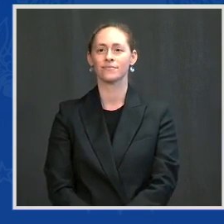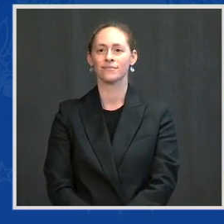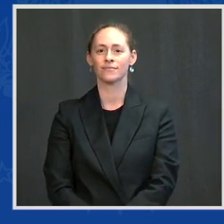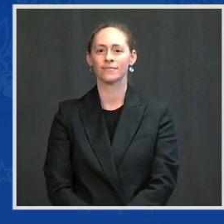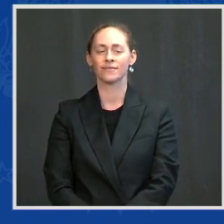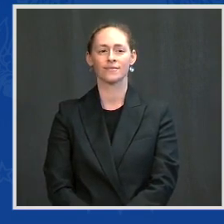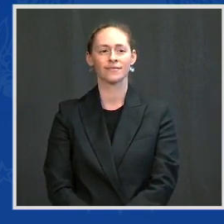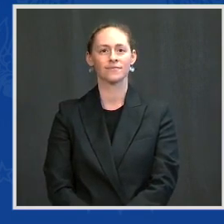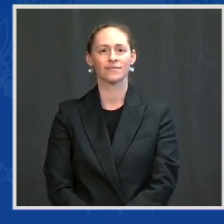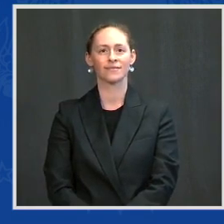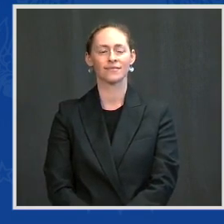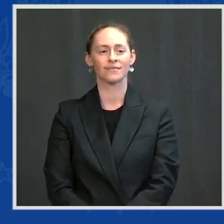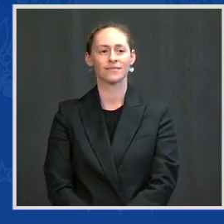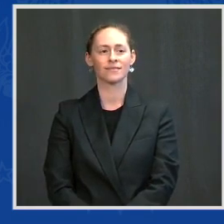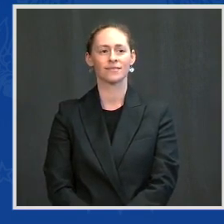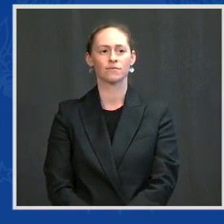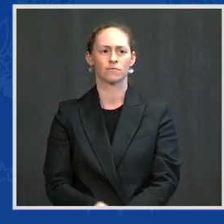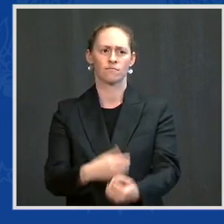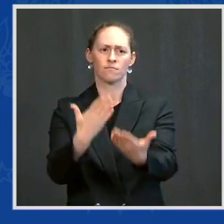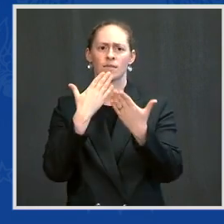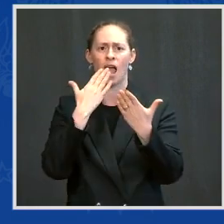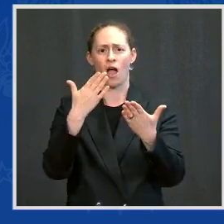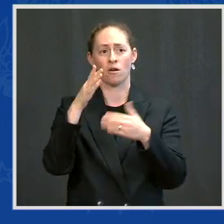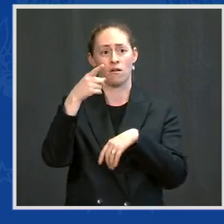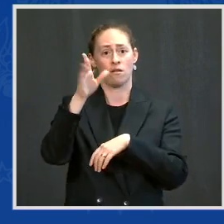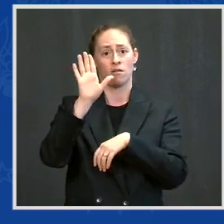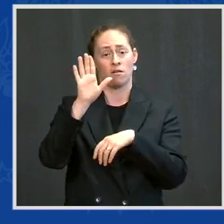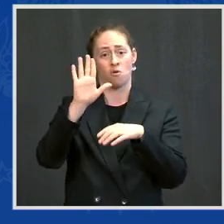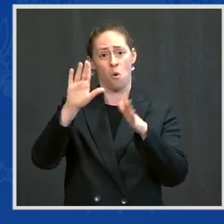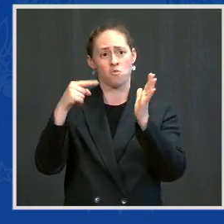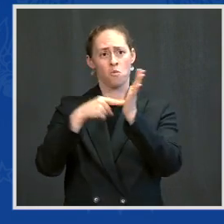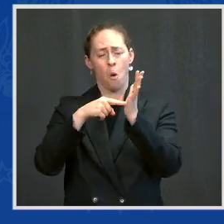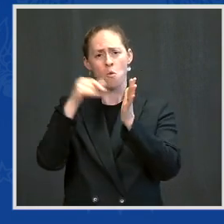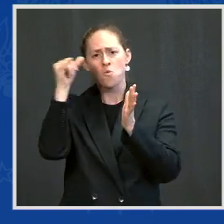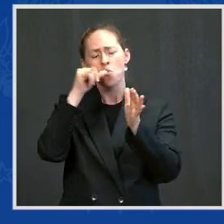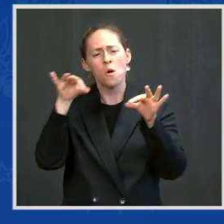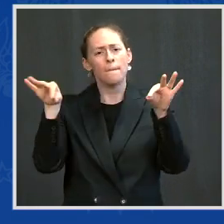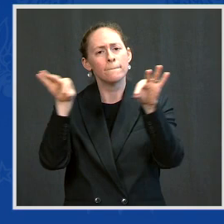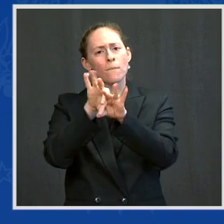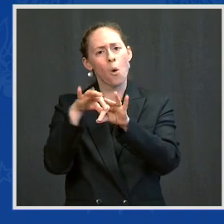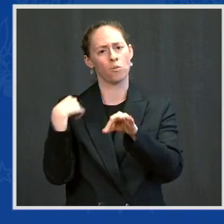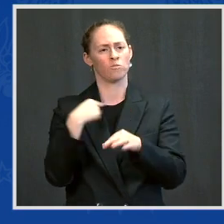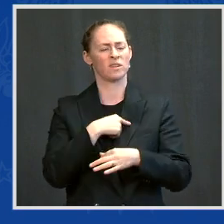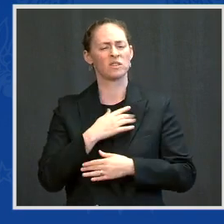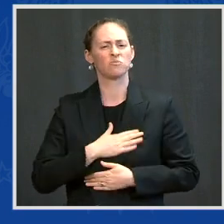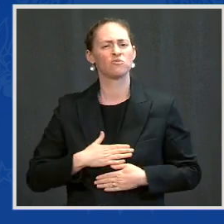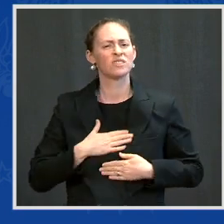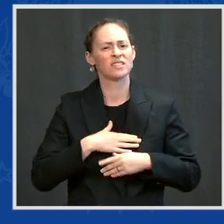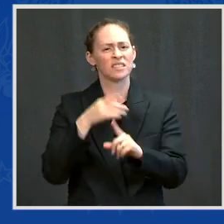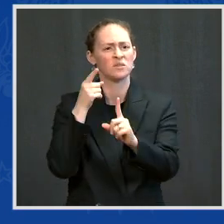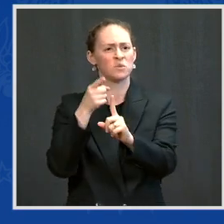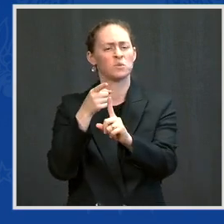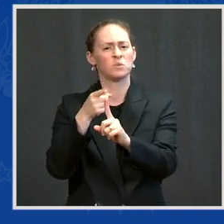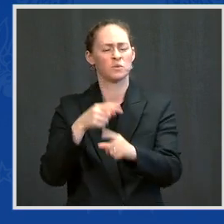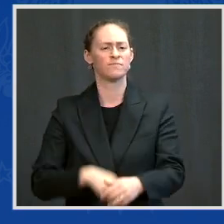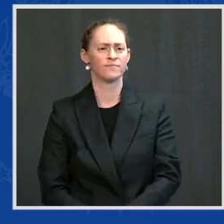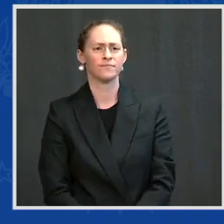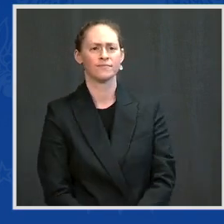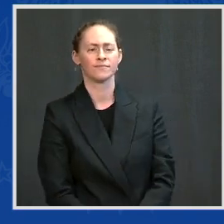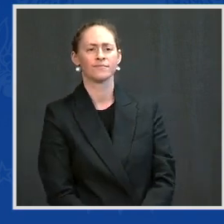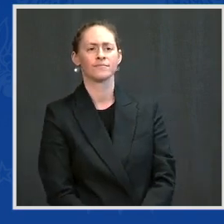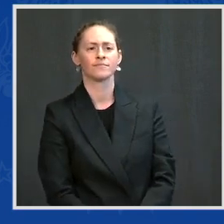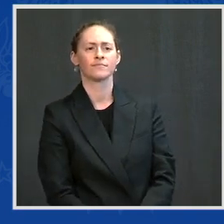Thank you for taking on this important role. We appreciate it very much. The U.S.-ROK partnership also extends beyond the goals of the